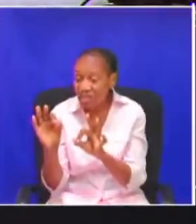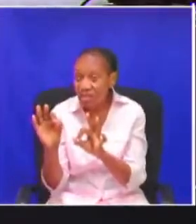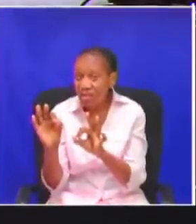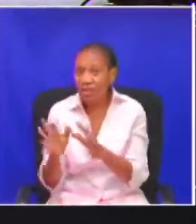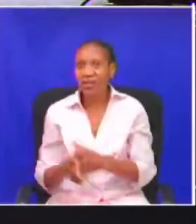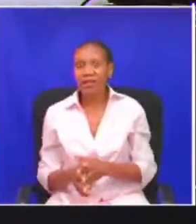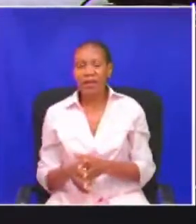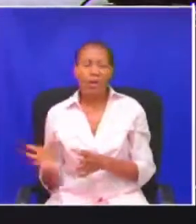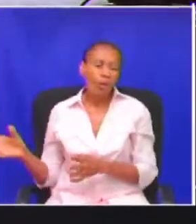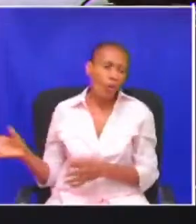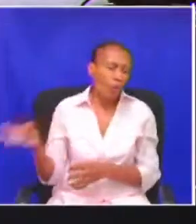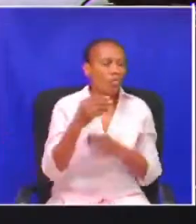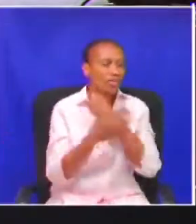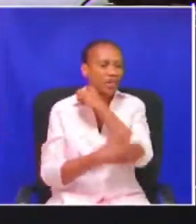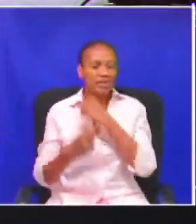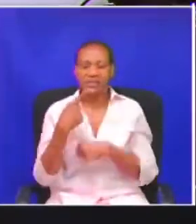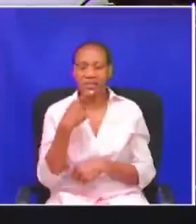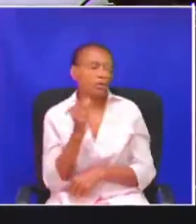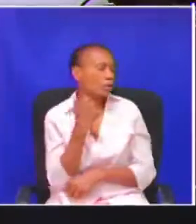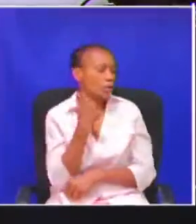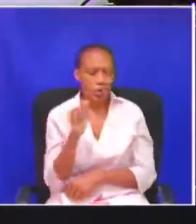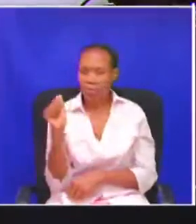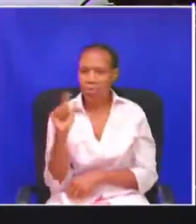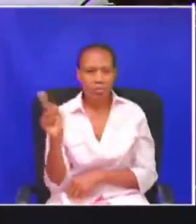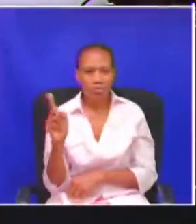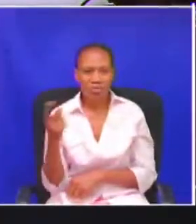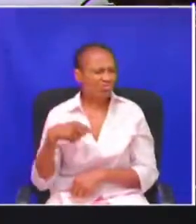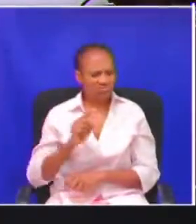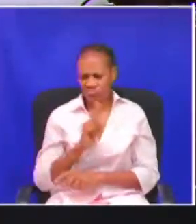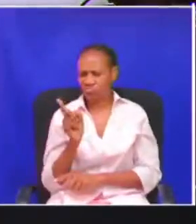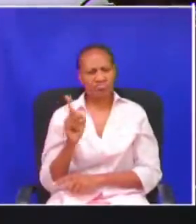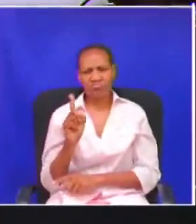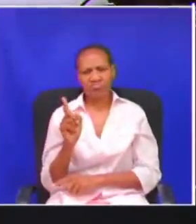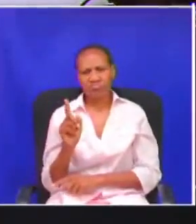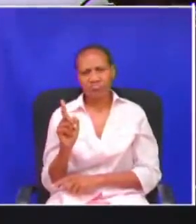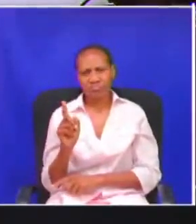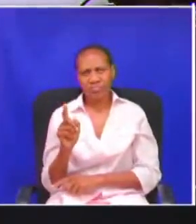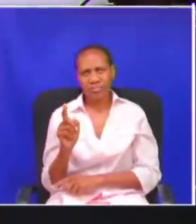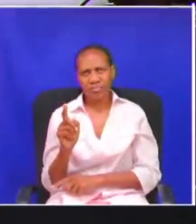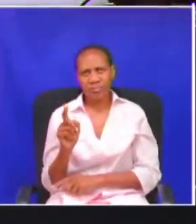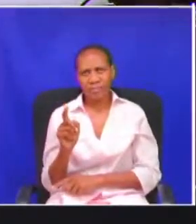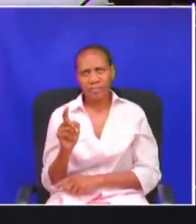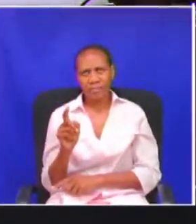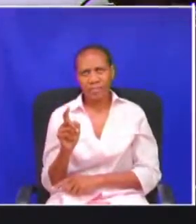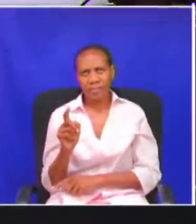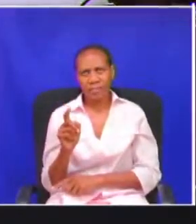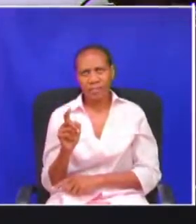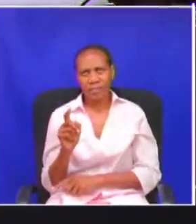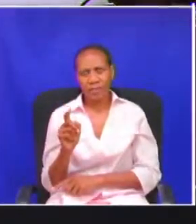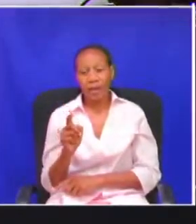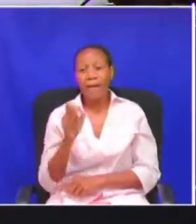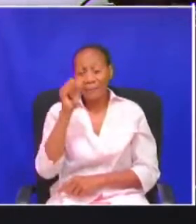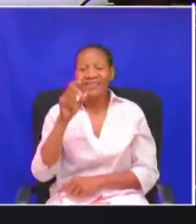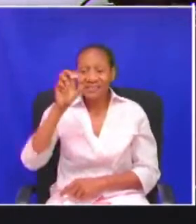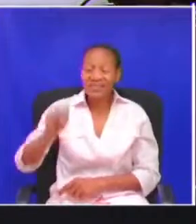All the countries say, no, we don't. We do it here in South